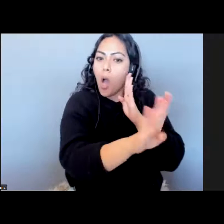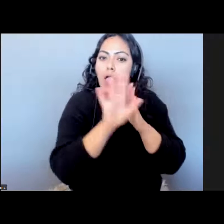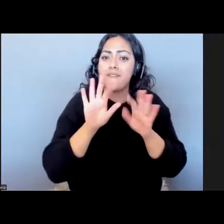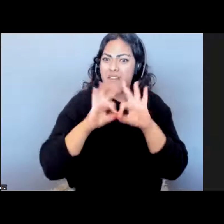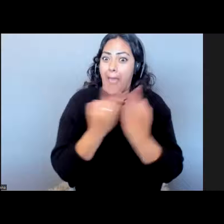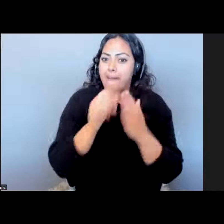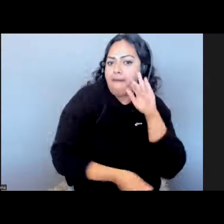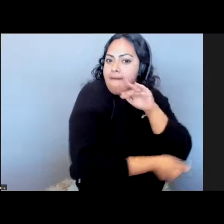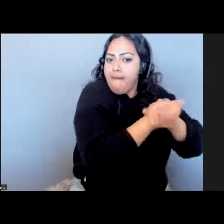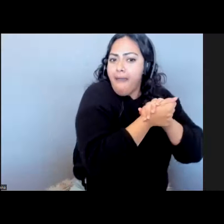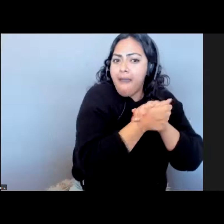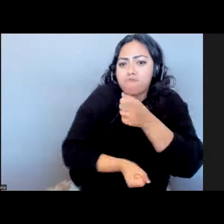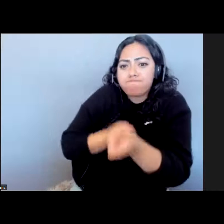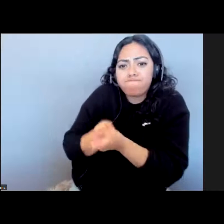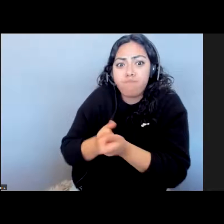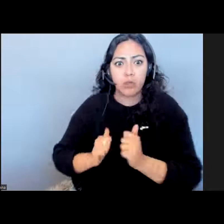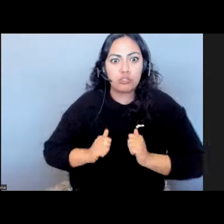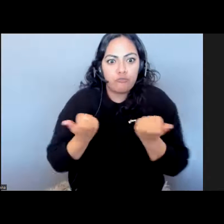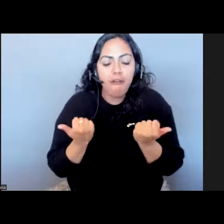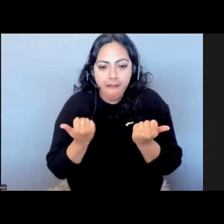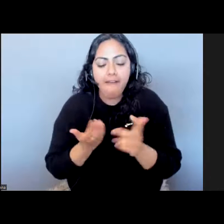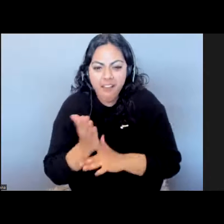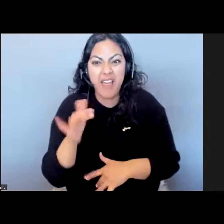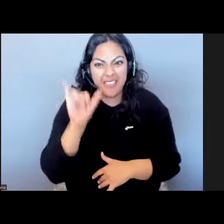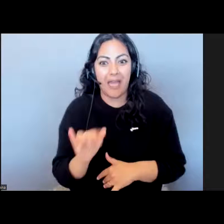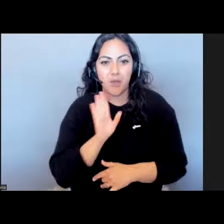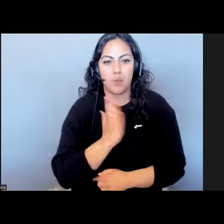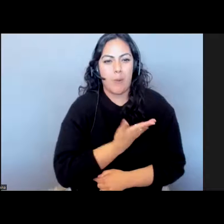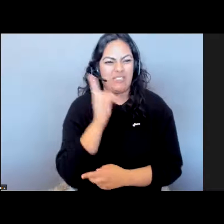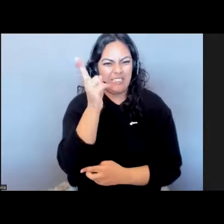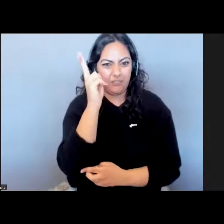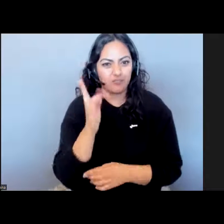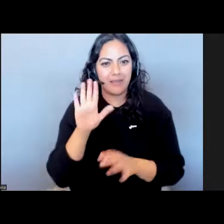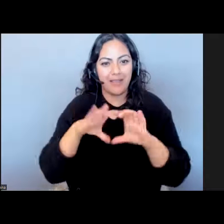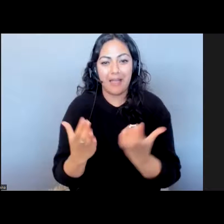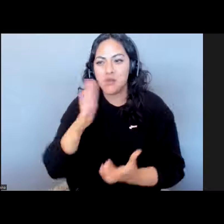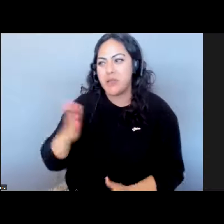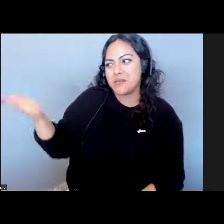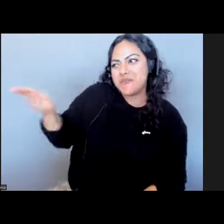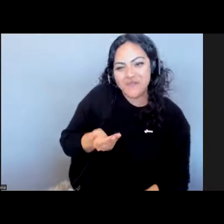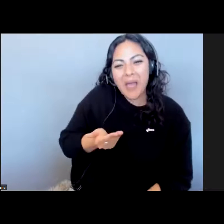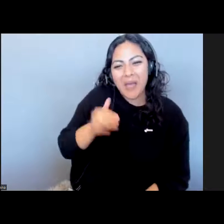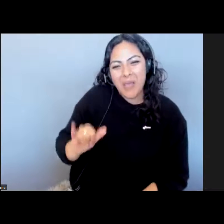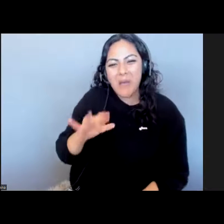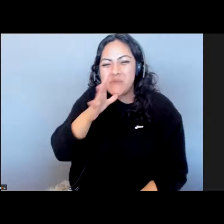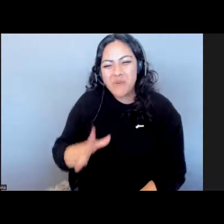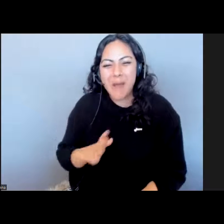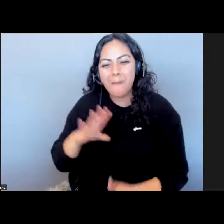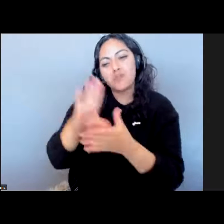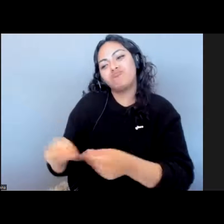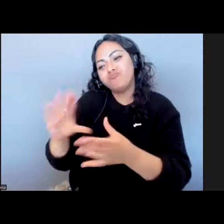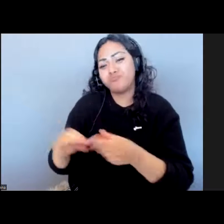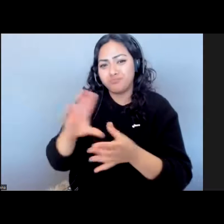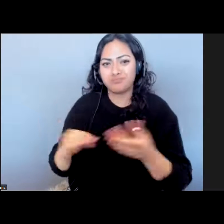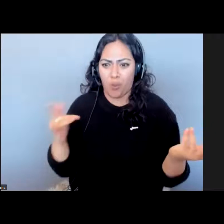curriculum next year in our history class. No greater than to learn from the horse's mouth as opposed to a book. And we're